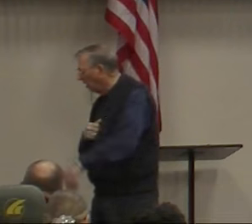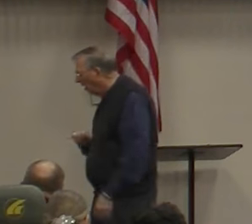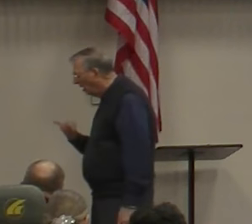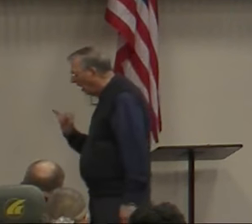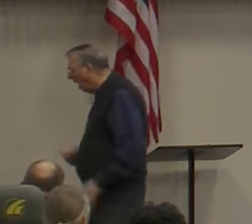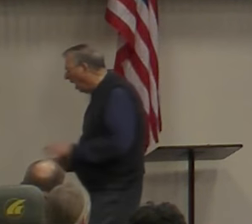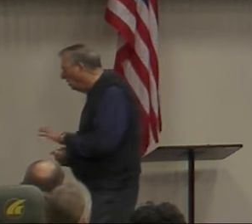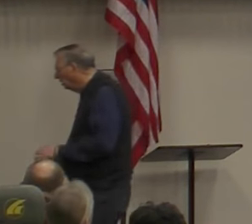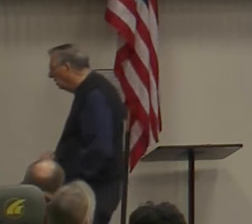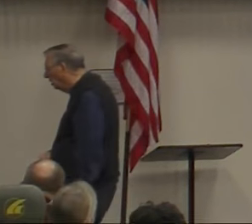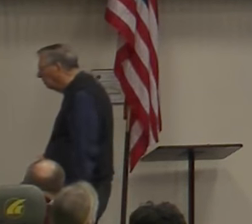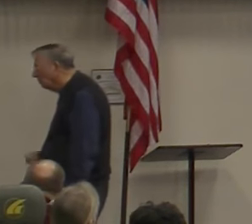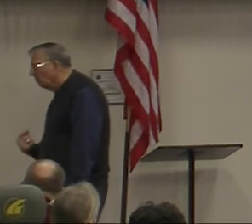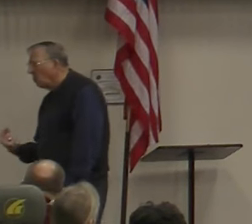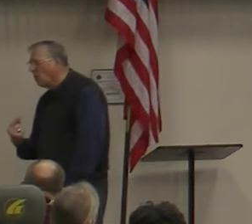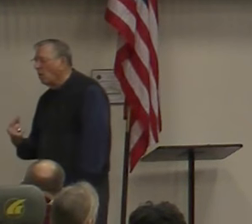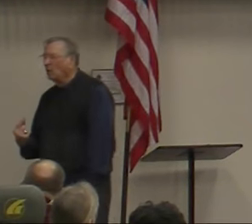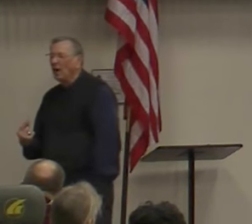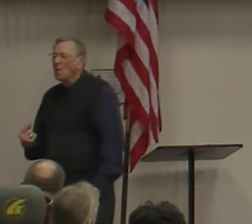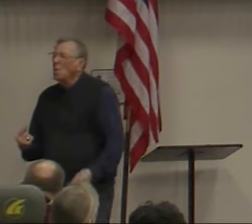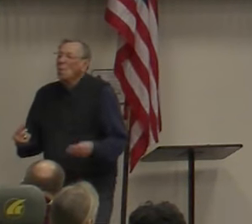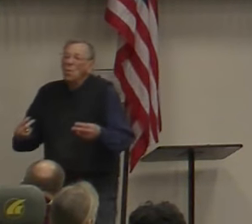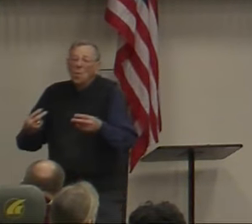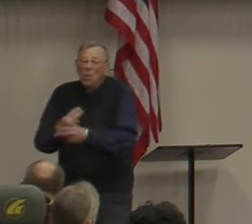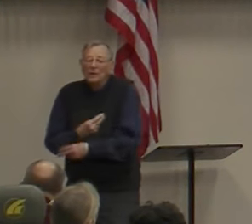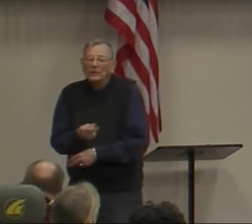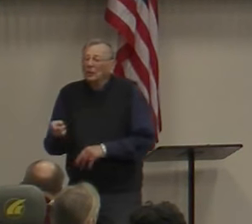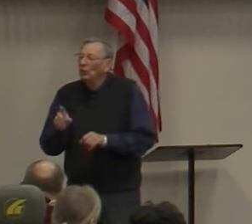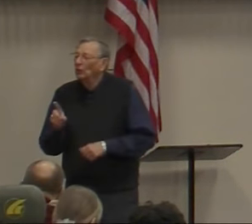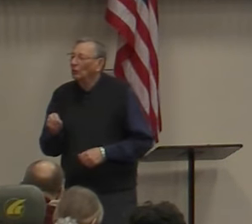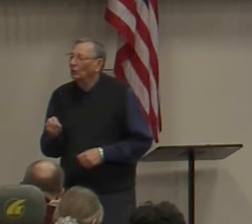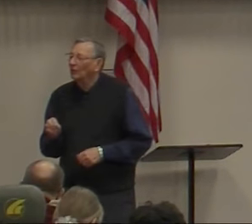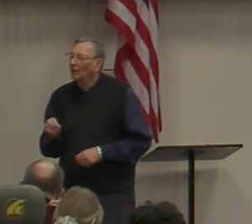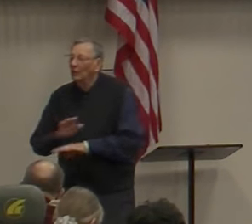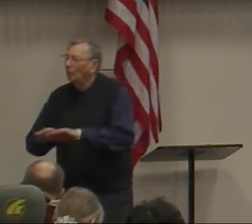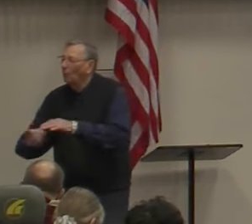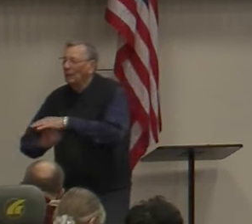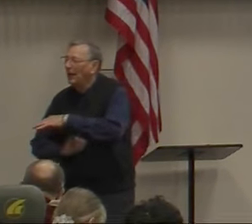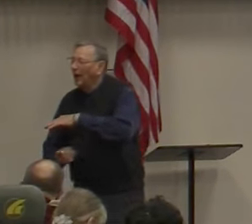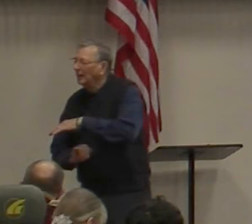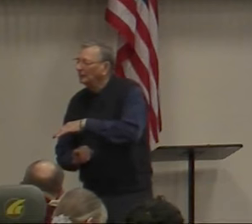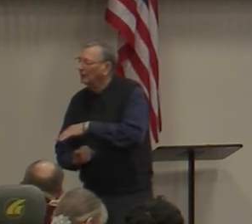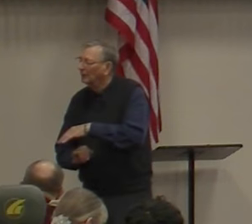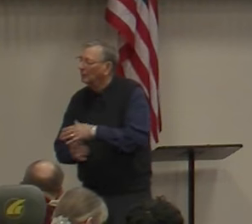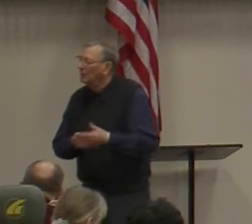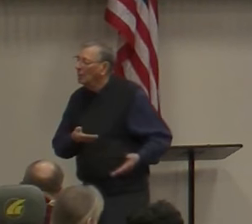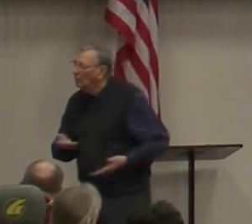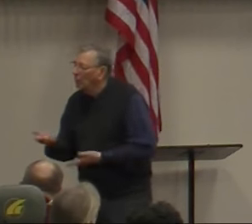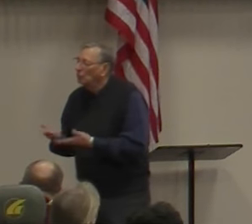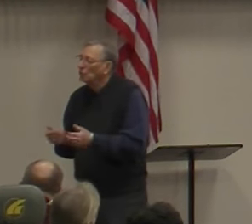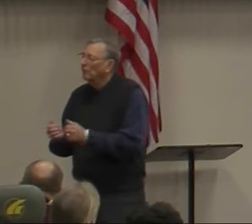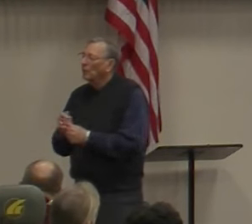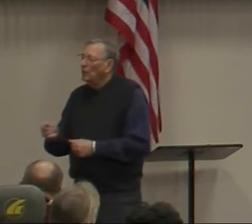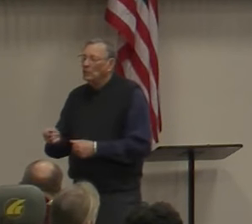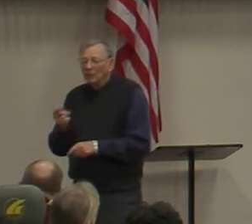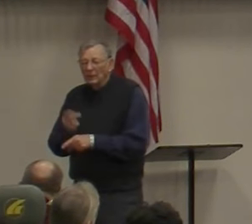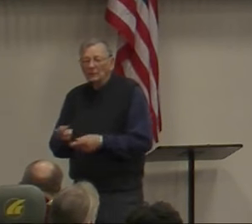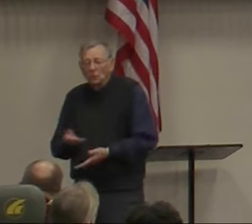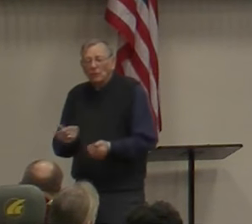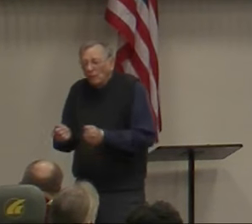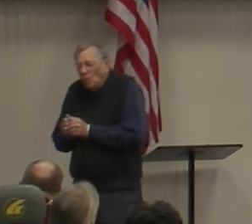close ourselves off. And that's the worst thing we can do. We got to take our servant with us. We got to keep him